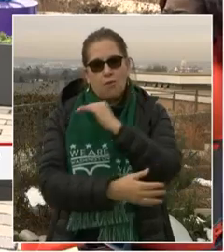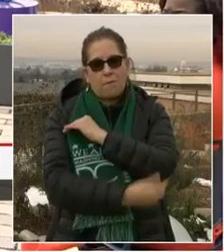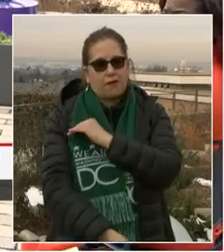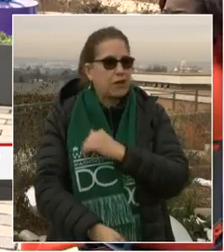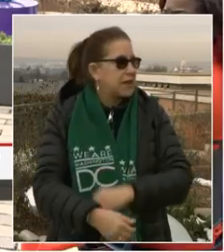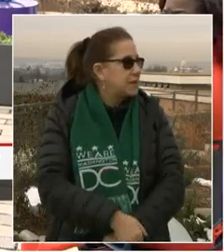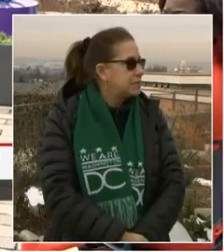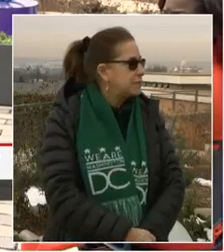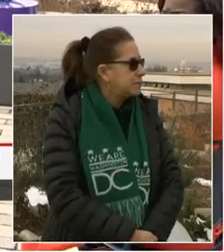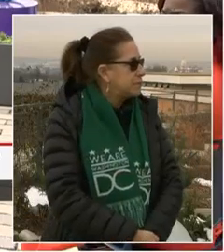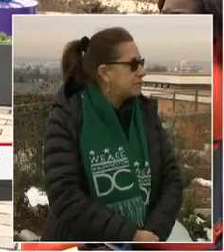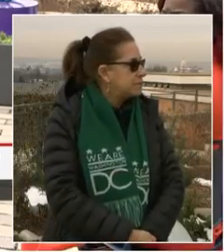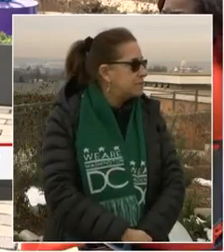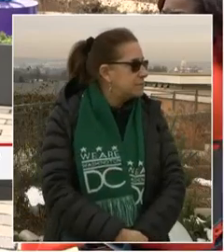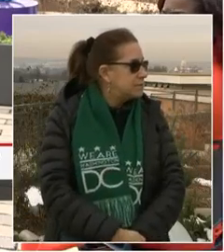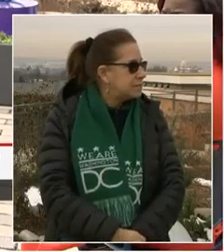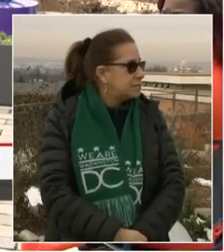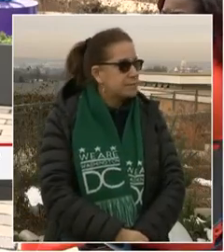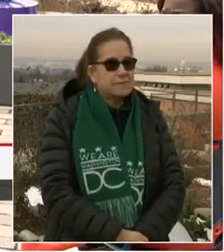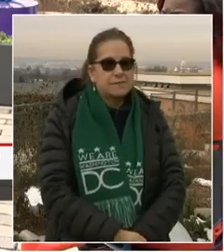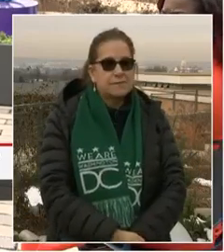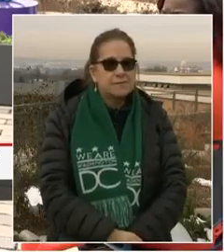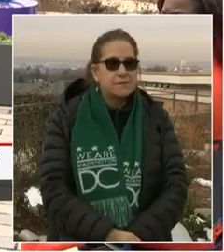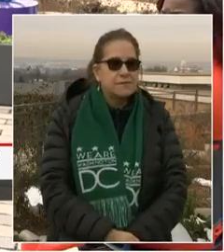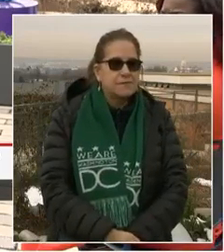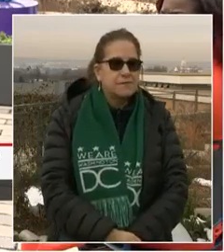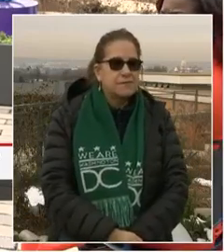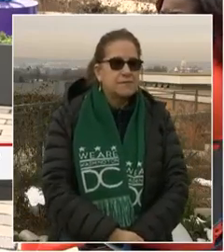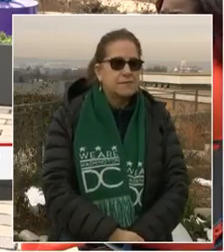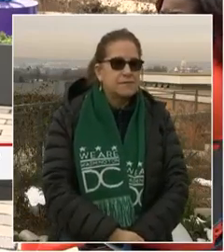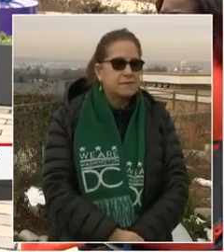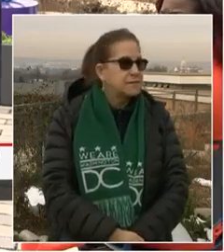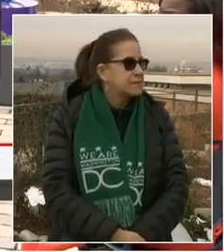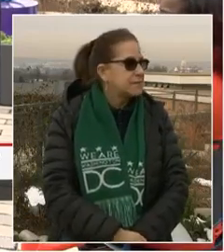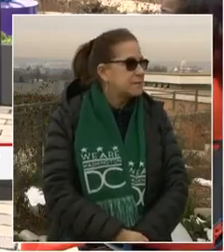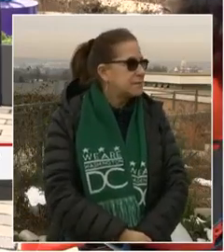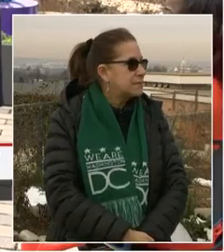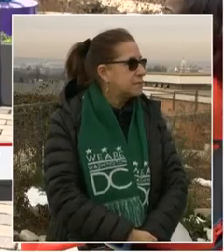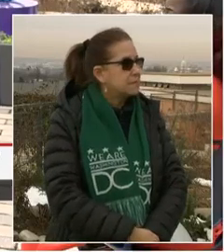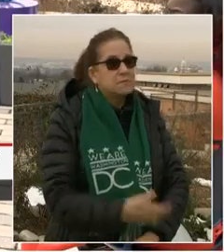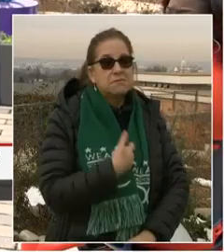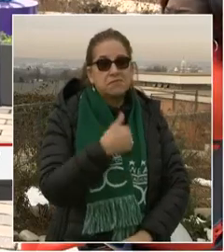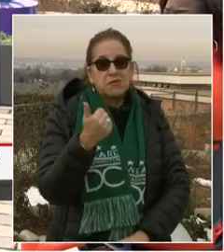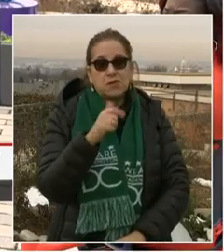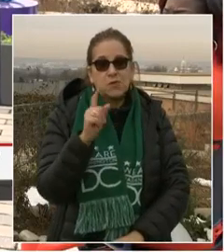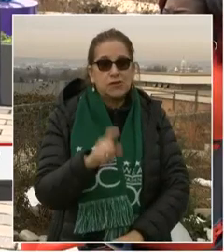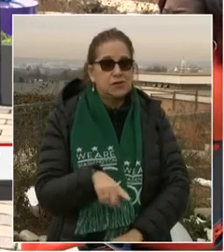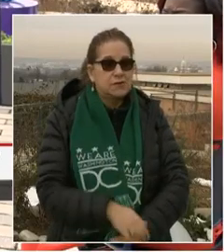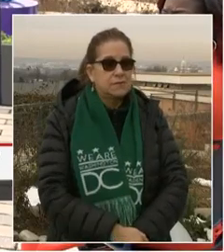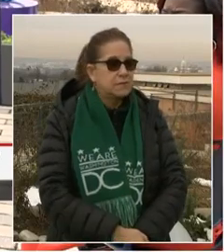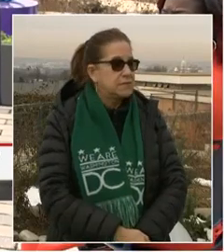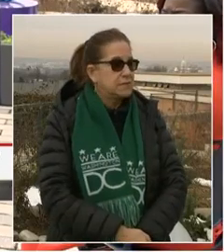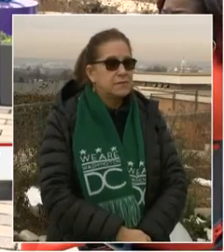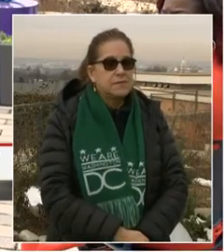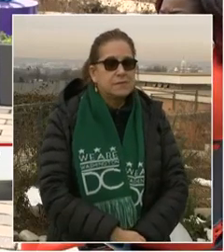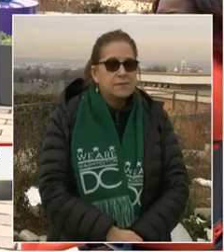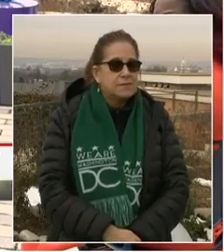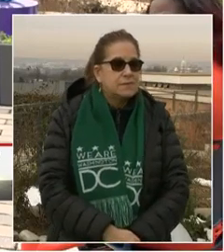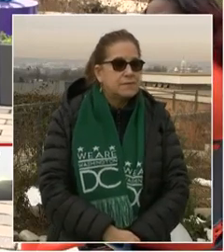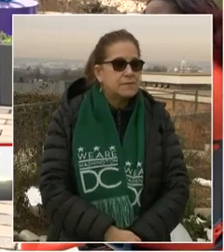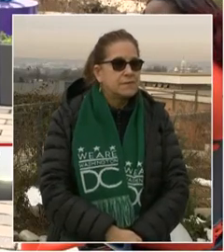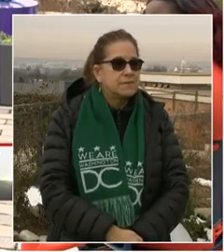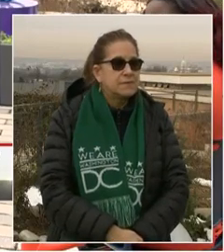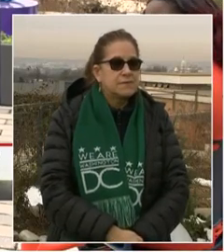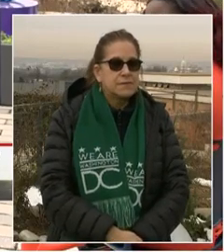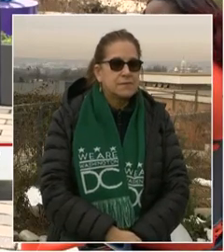And maybe he wants to stay up there because Sure, I kind of follow up on that same line of questioning. And so, again, I think you kind of breezed past it. Could you just what